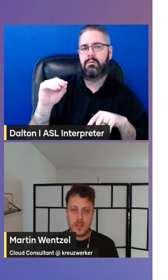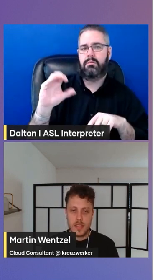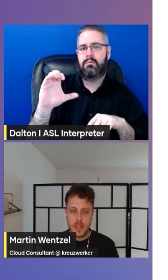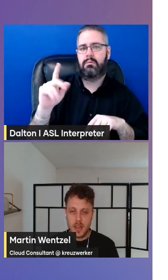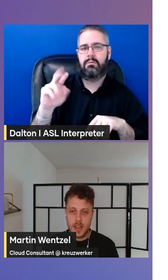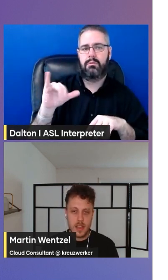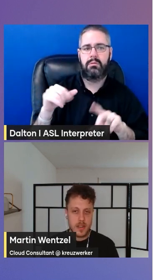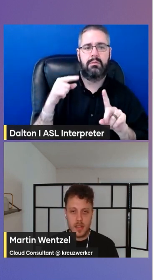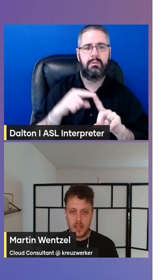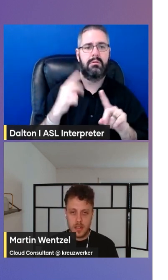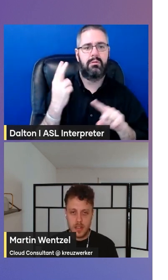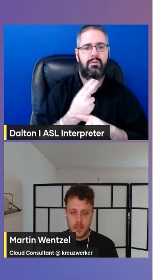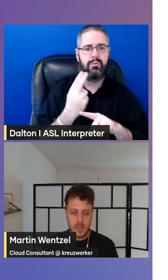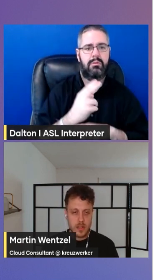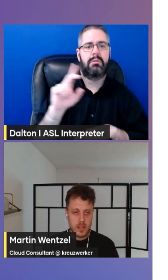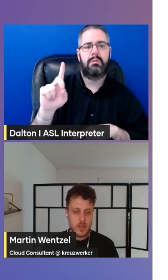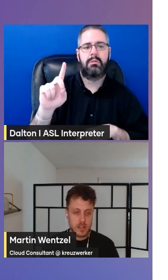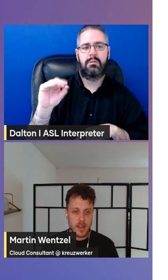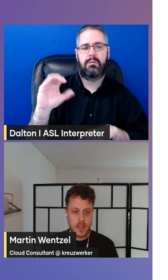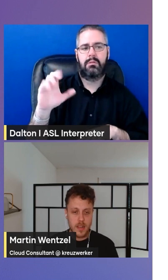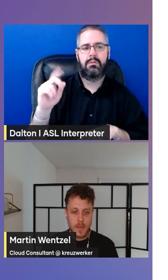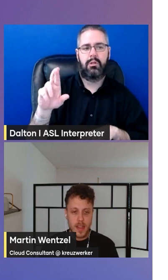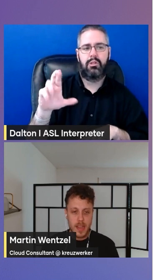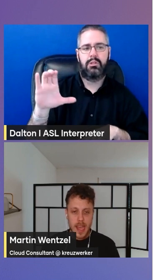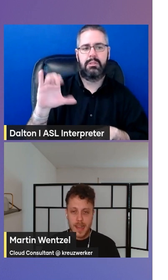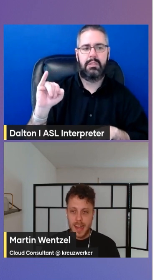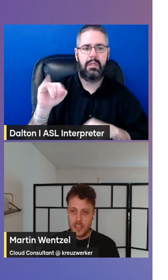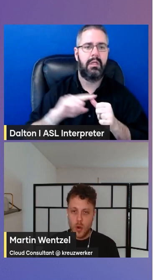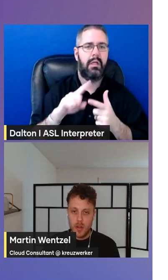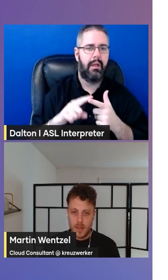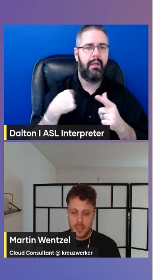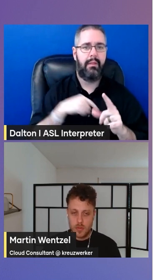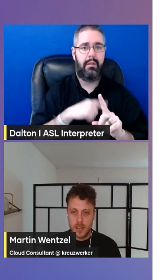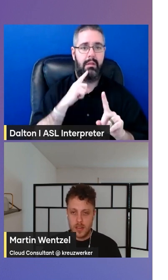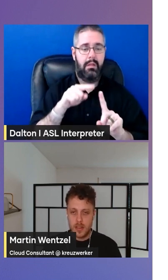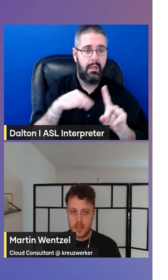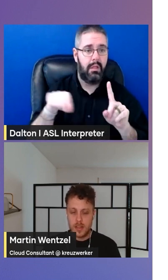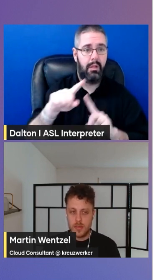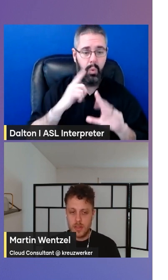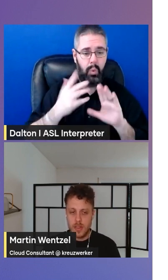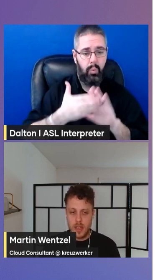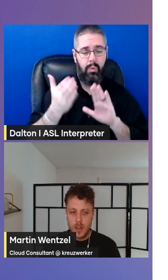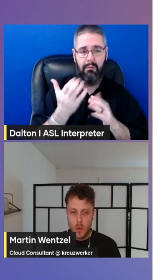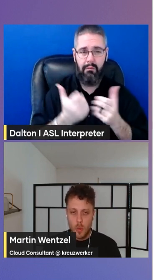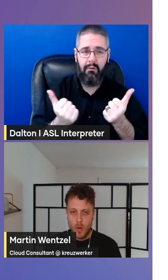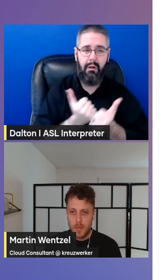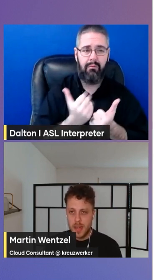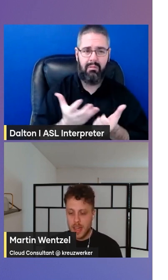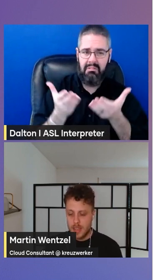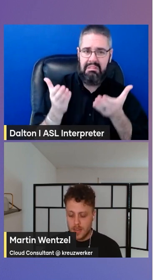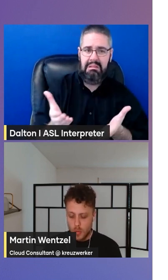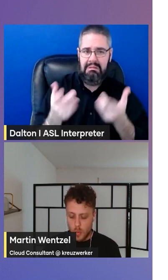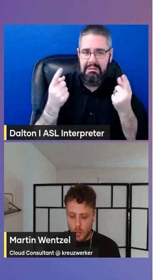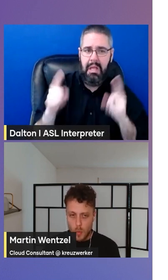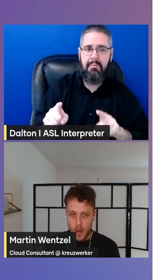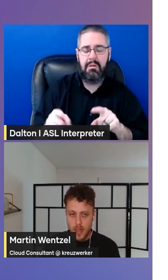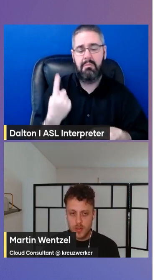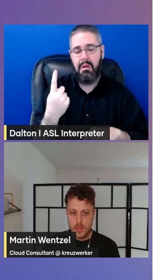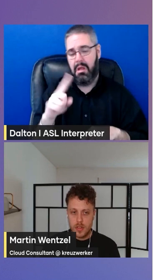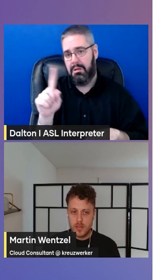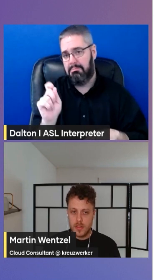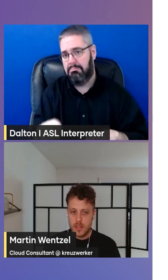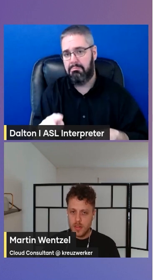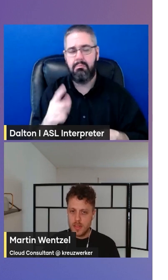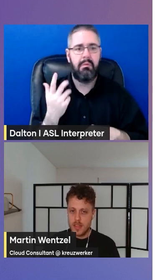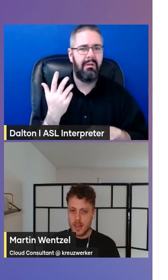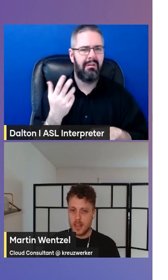the Docker CLI and using a Docker run, it does all of that as well. So one might ask, why don't